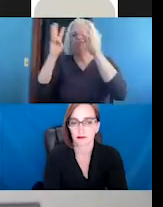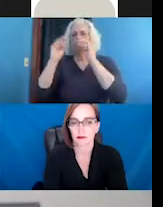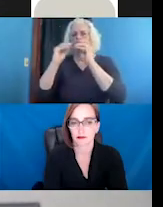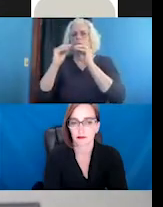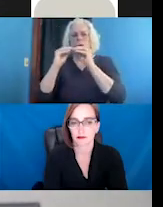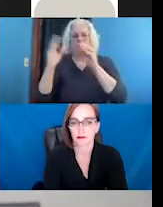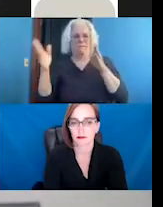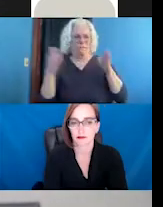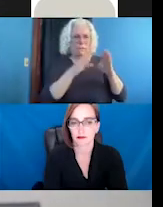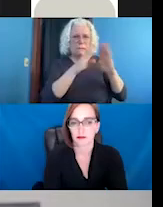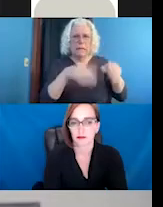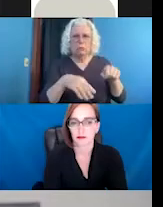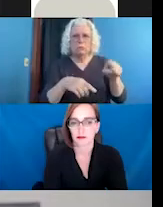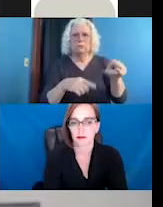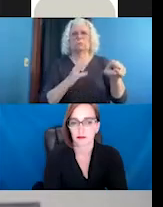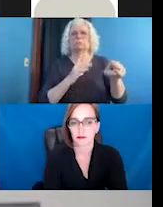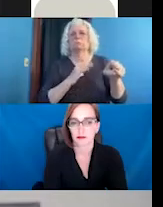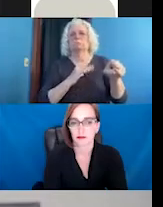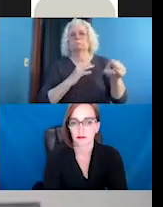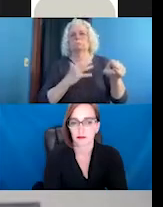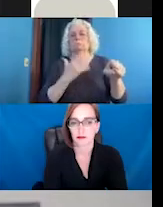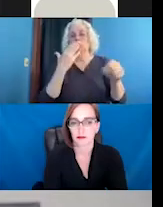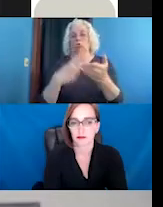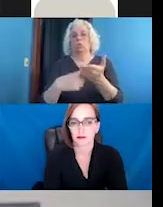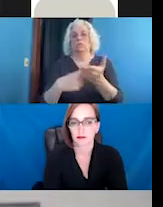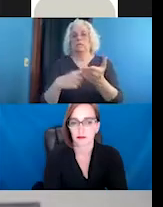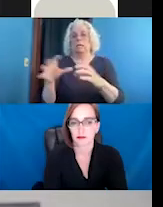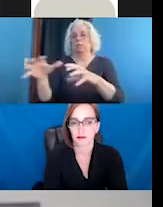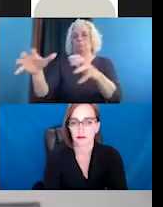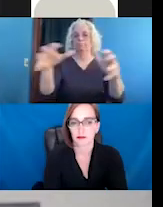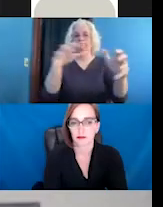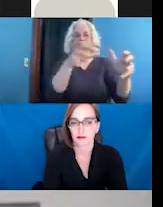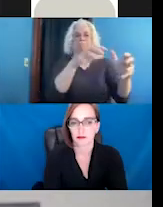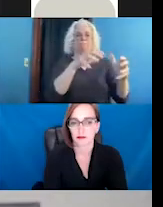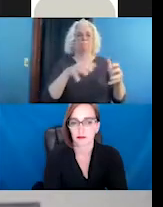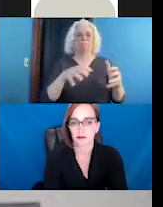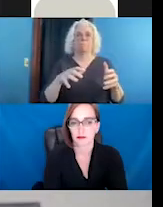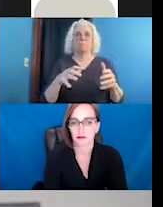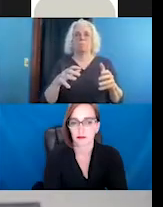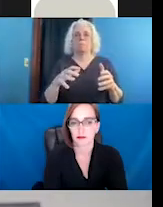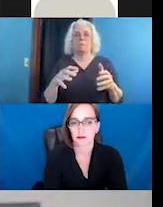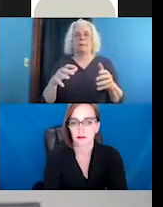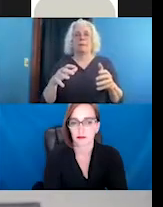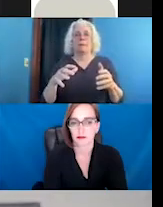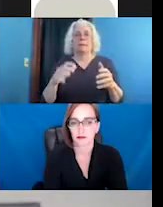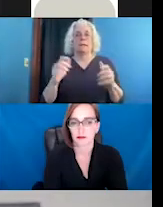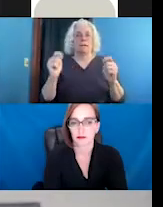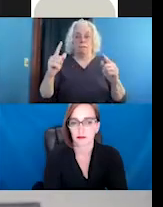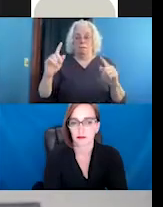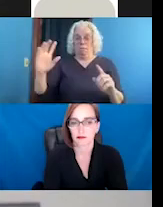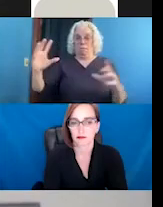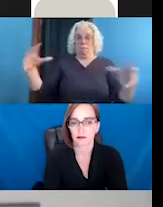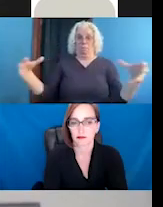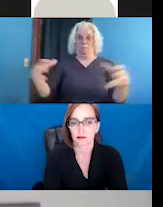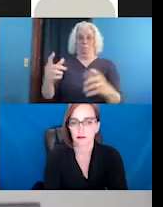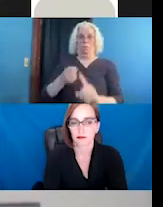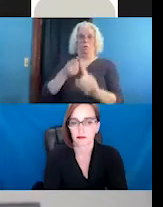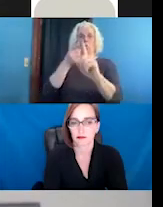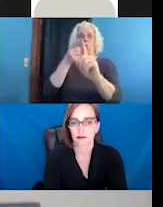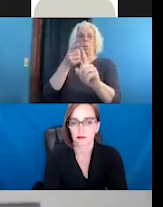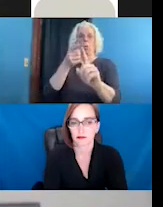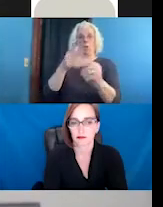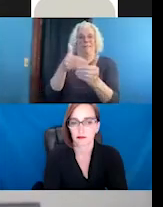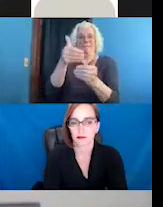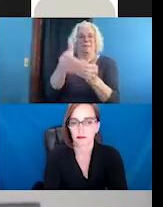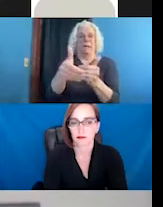So I was just really really pleased with kind of the ground that we covered, all gearing up towards this next